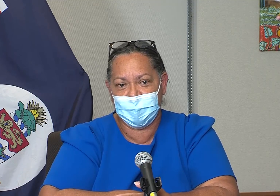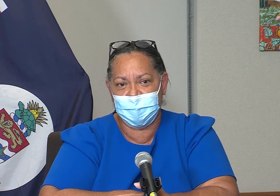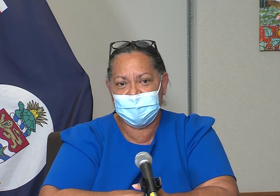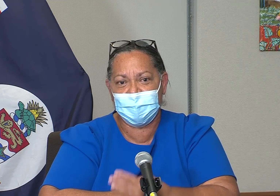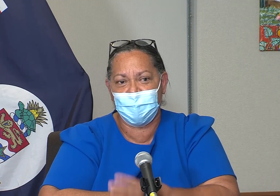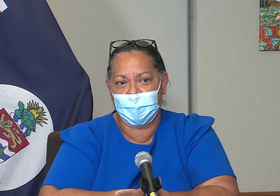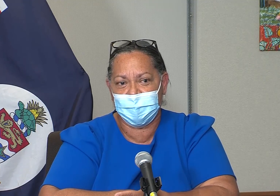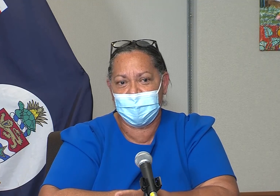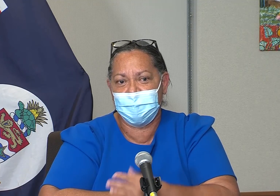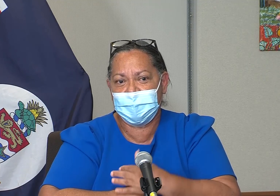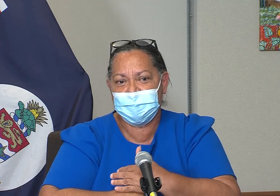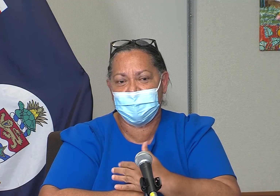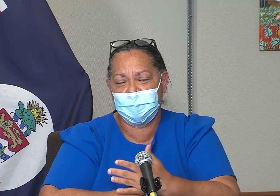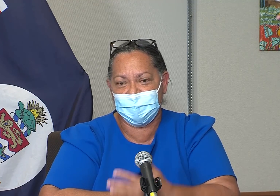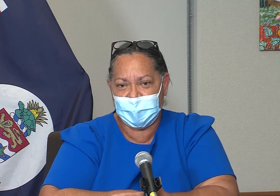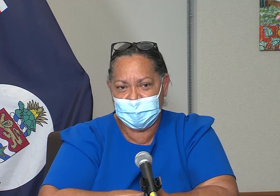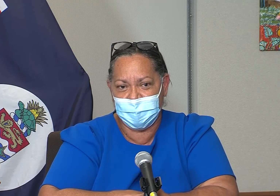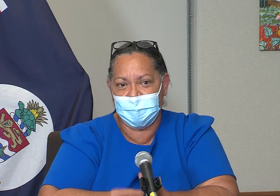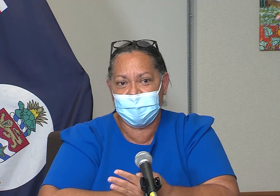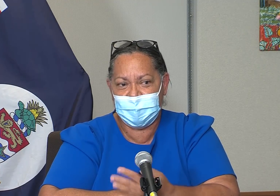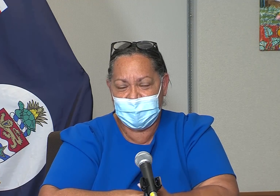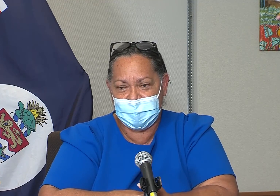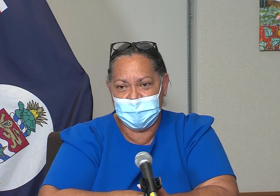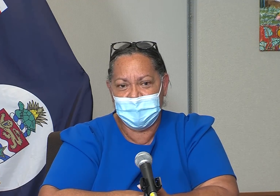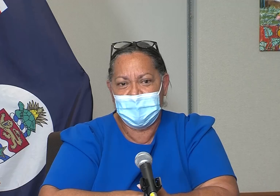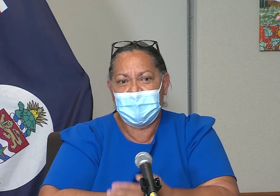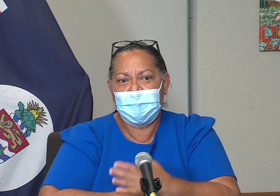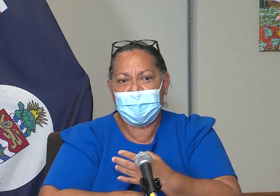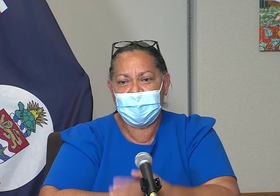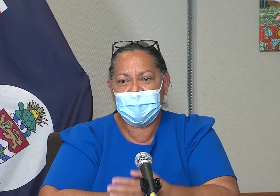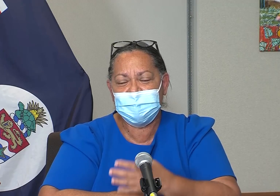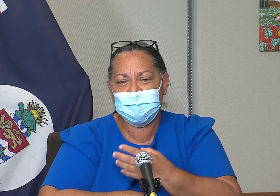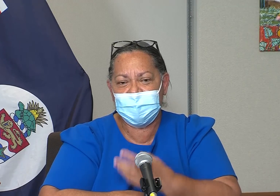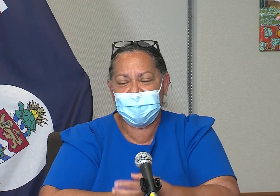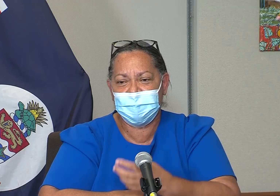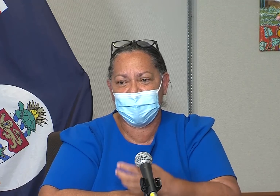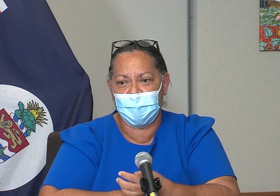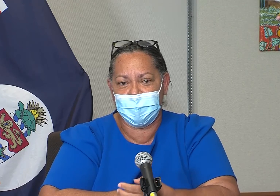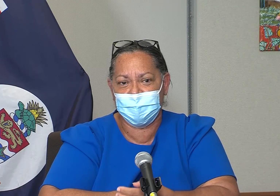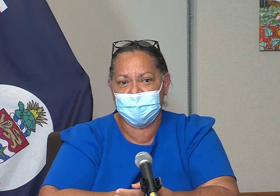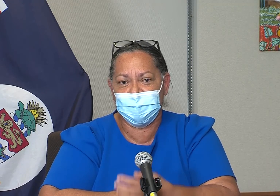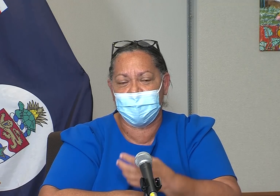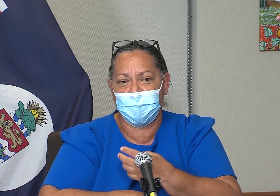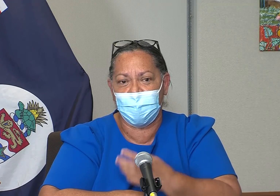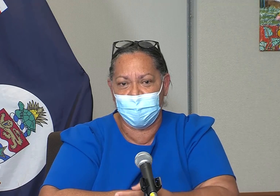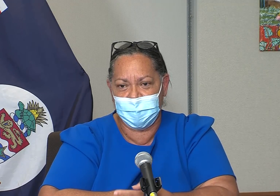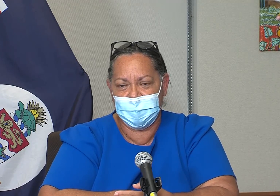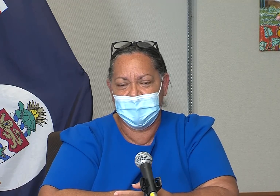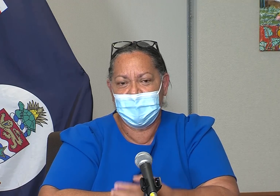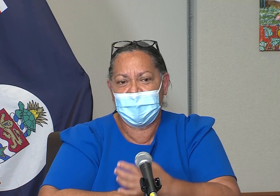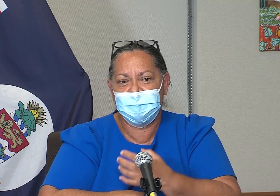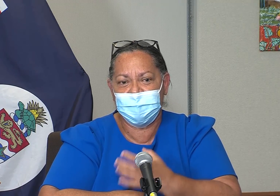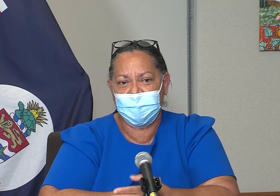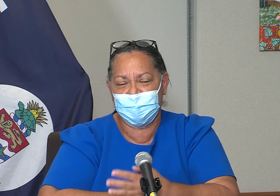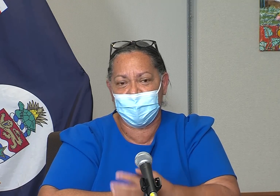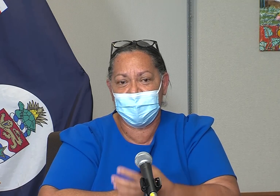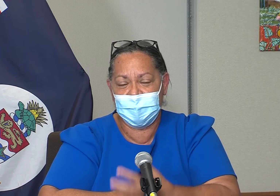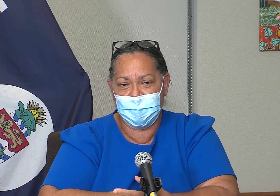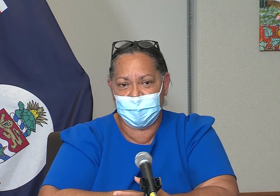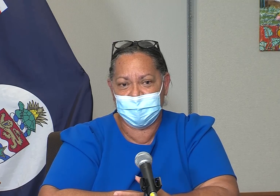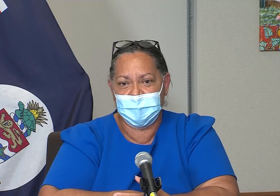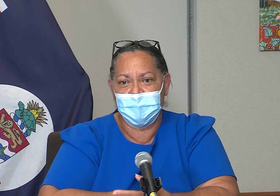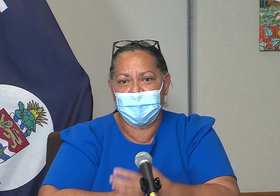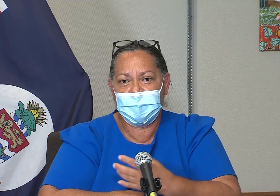a little sugar in some water and make some good swanky or lemonade. Let us take this opportunity of COVID and teach